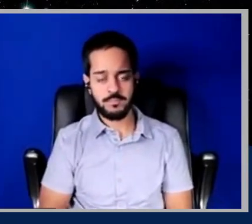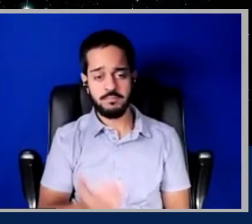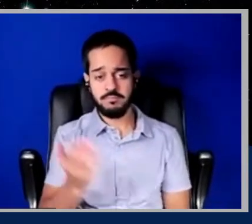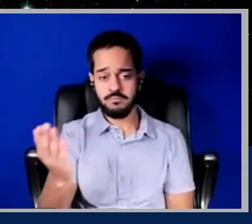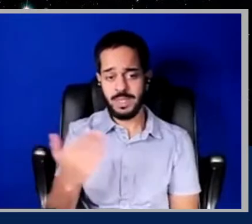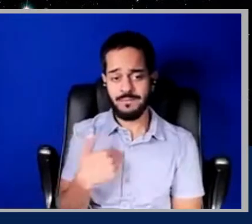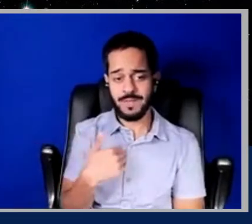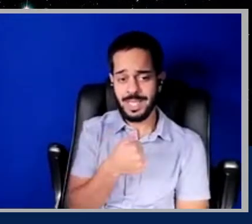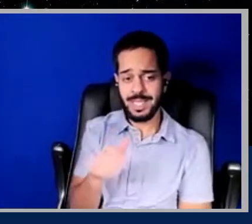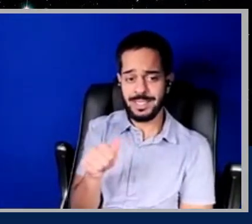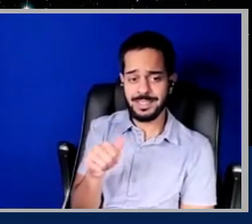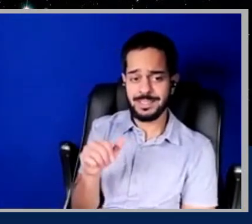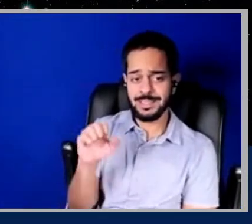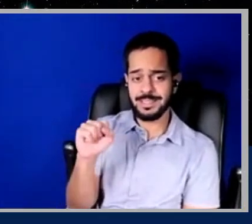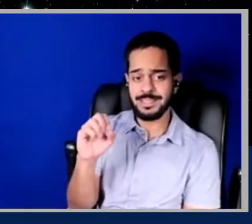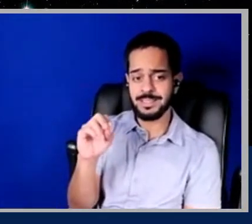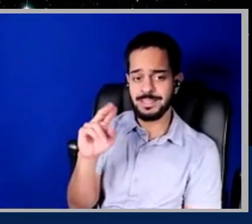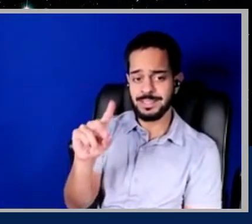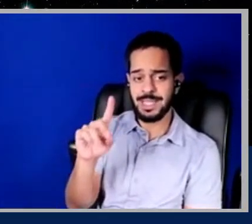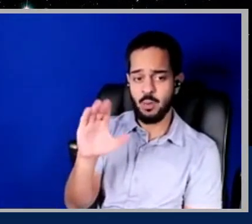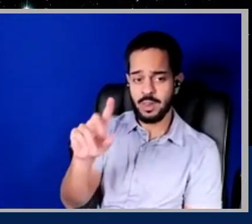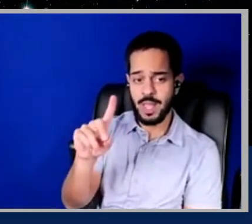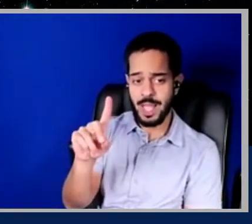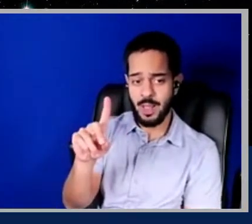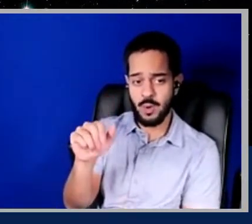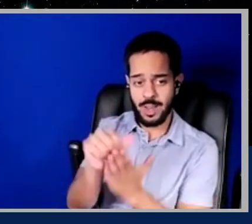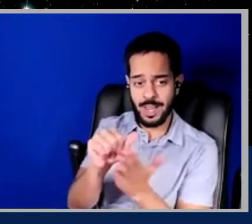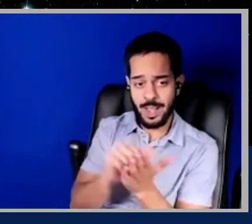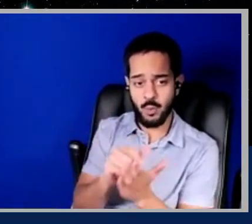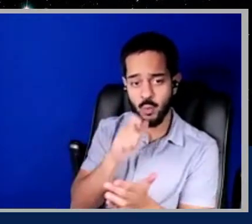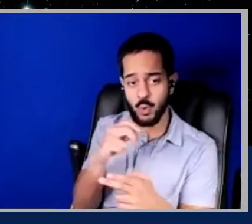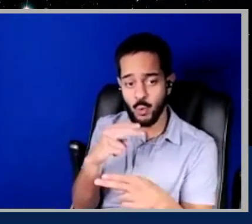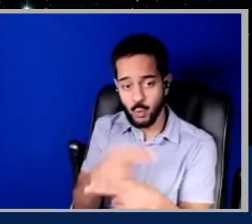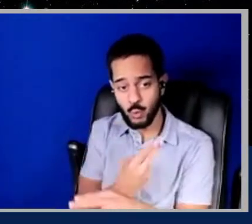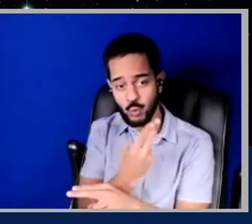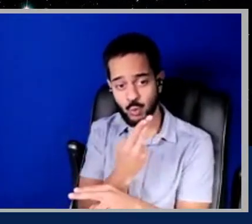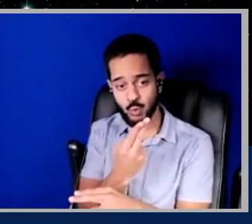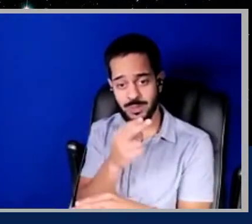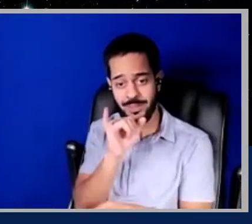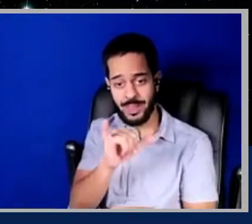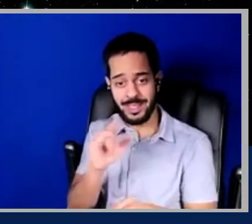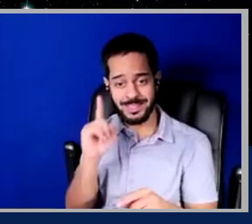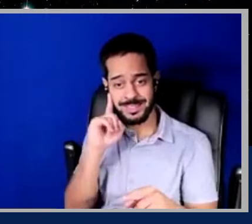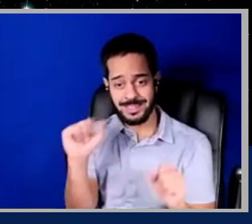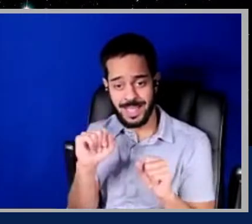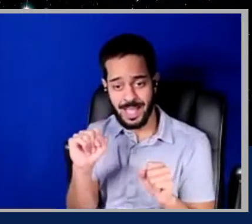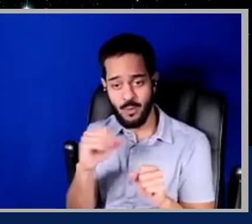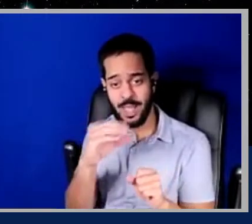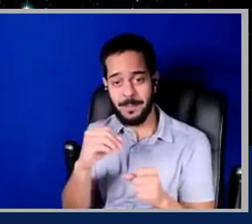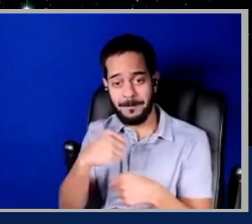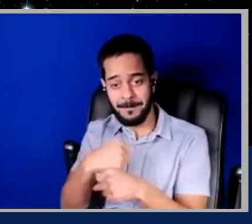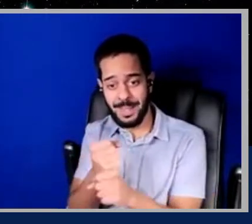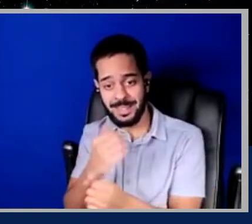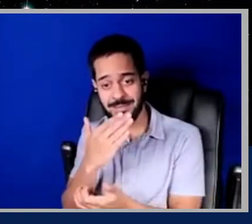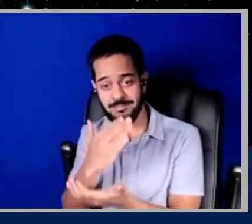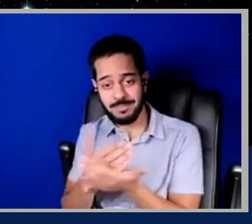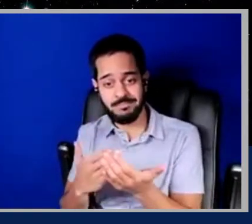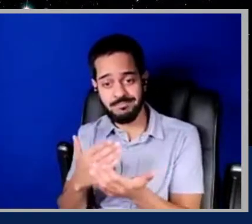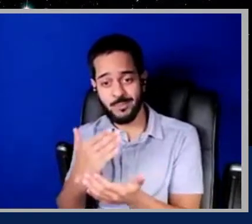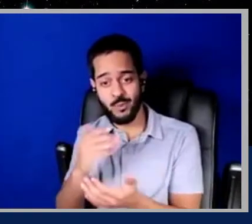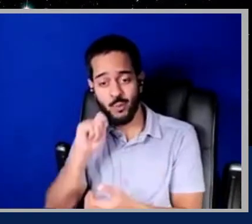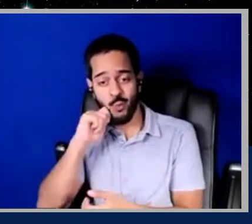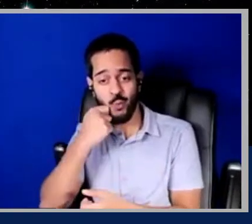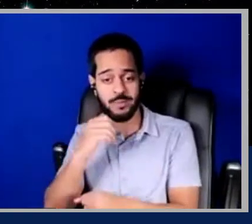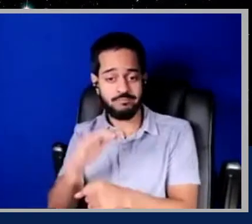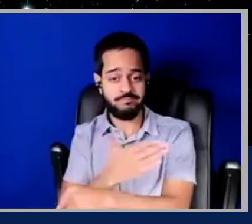out there that have taken some of your sonifications and like made some really cool tracks from them? Yes, actually we had so